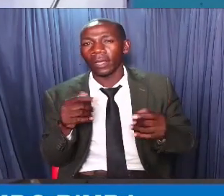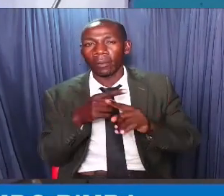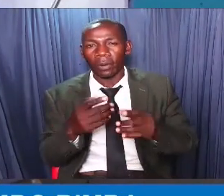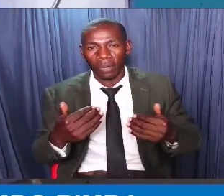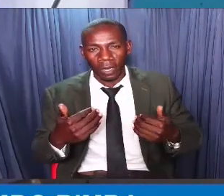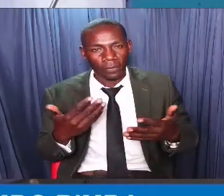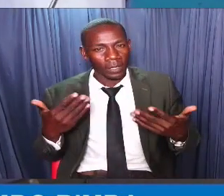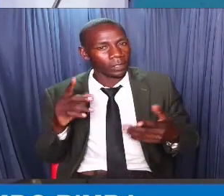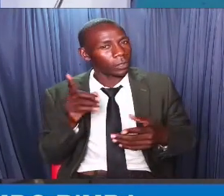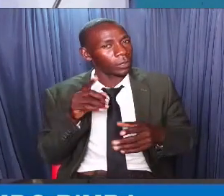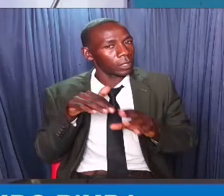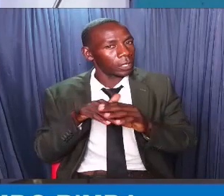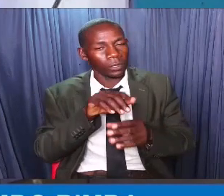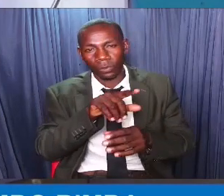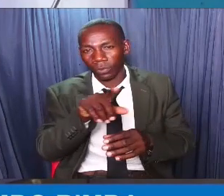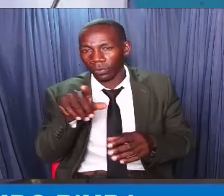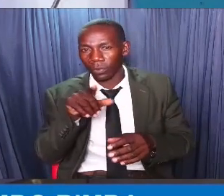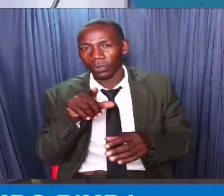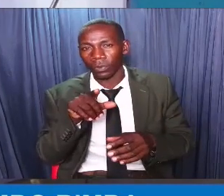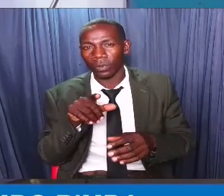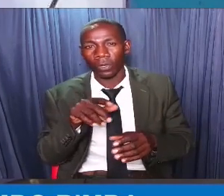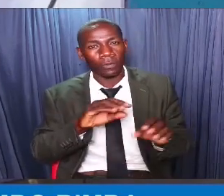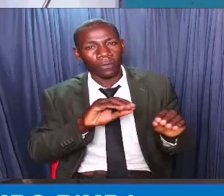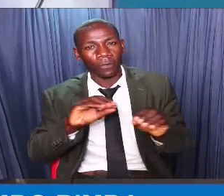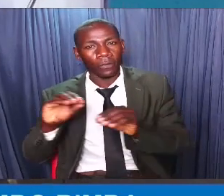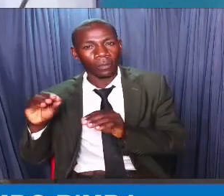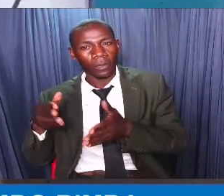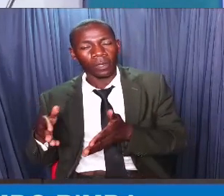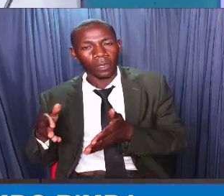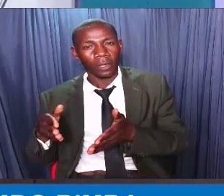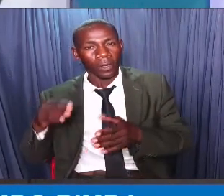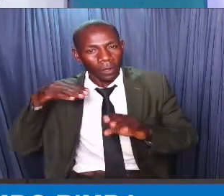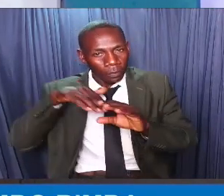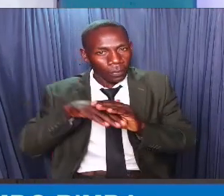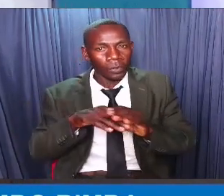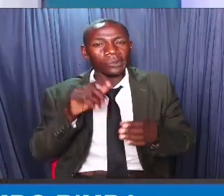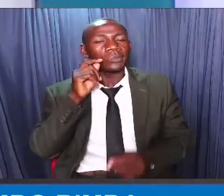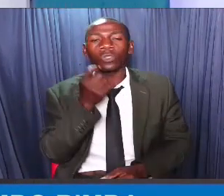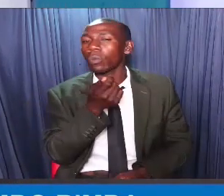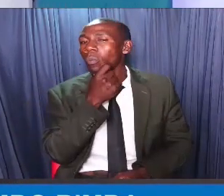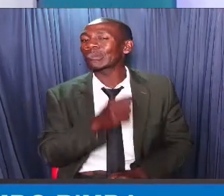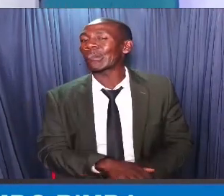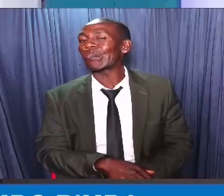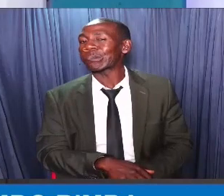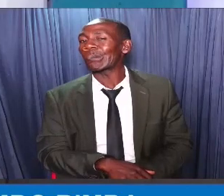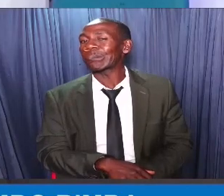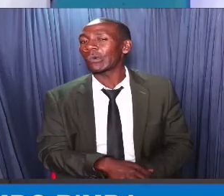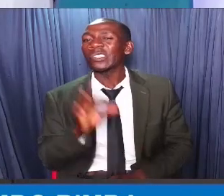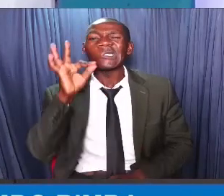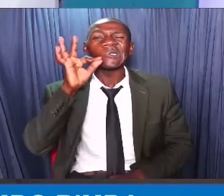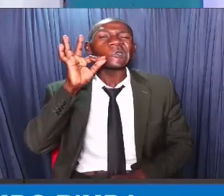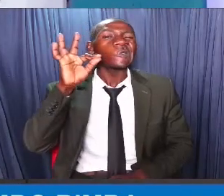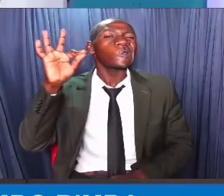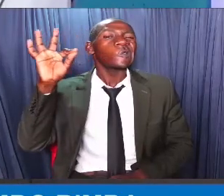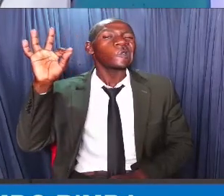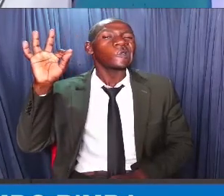maneno fiche. But you have things dark and hidden. Utoke hapa. You live here. Uende kwa migoka. You go to mugoka. Uende kwa bangi. You go to bank. Uende kwa